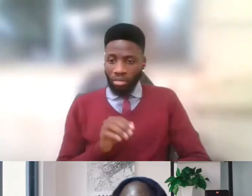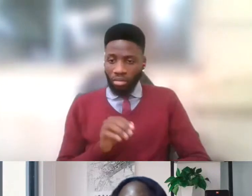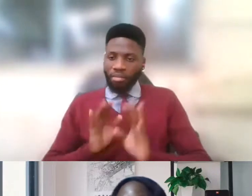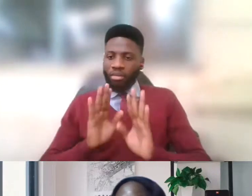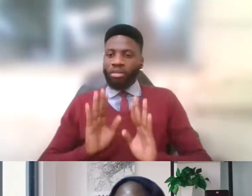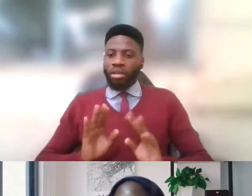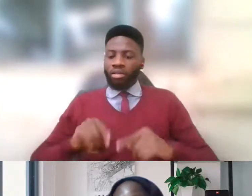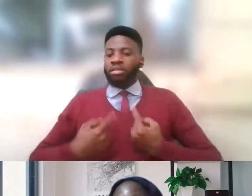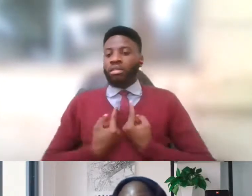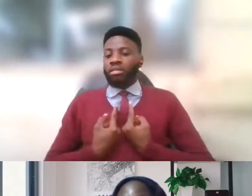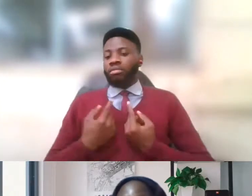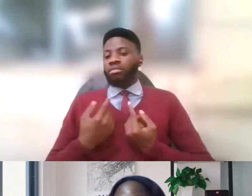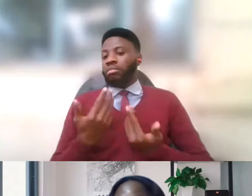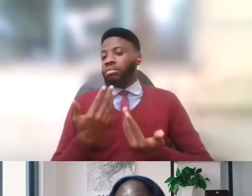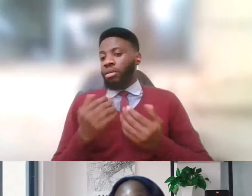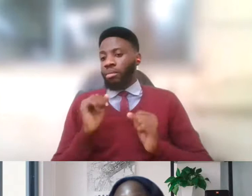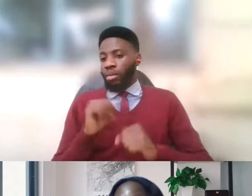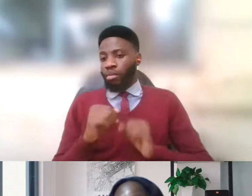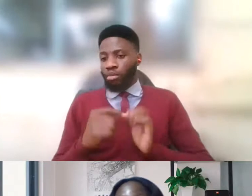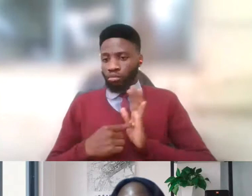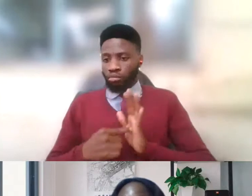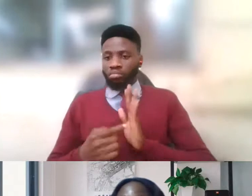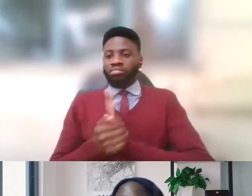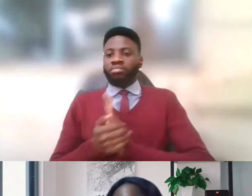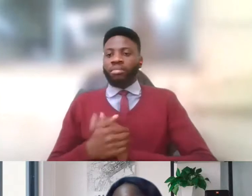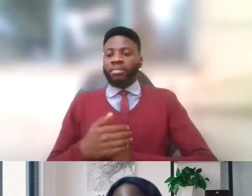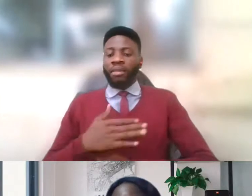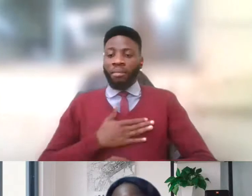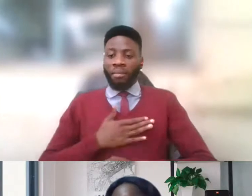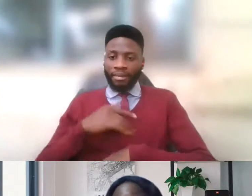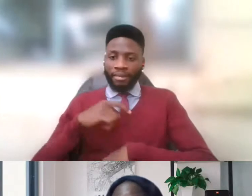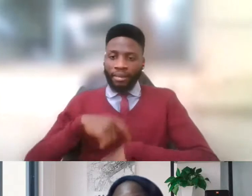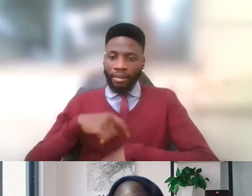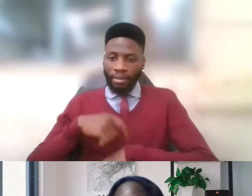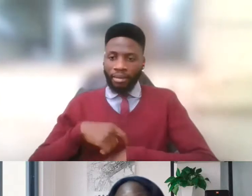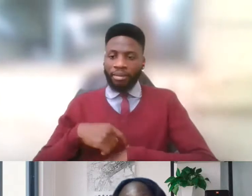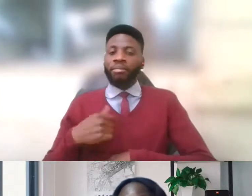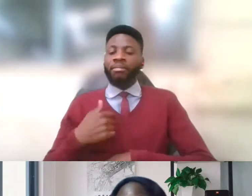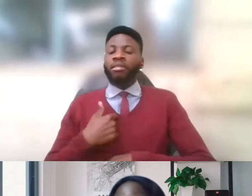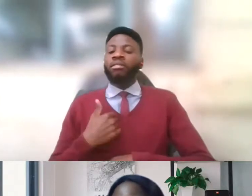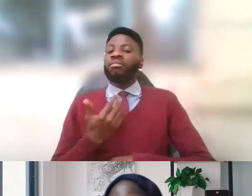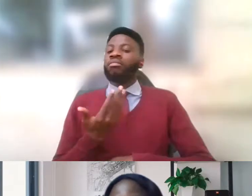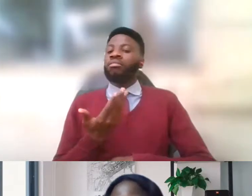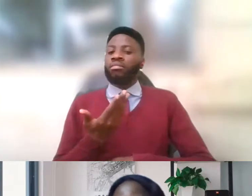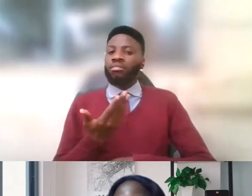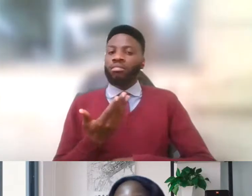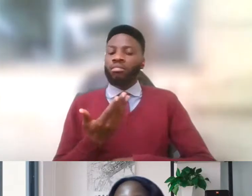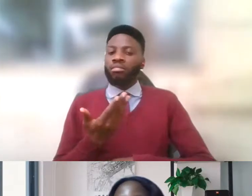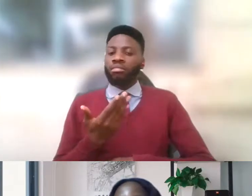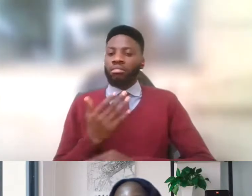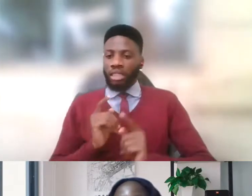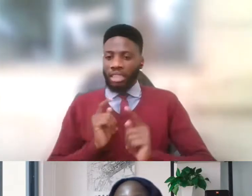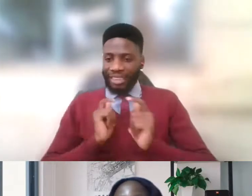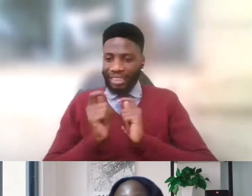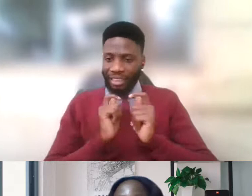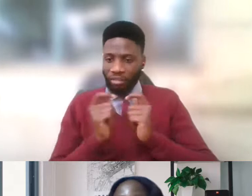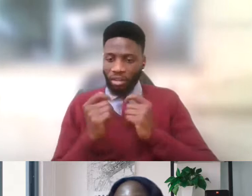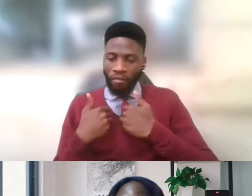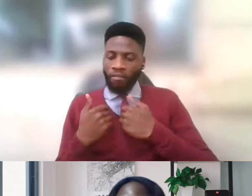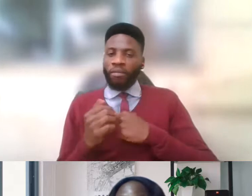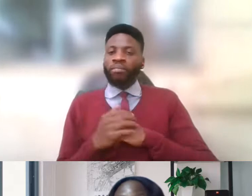skill, there is a huge need for other diverse skills. And this is where I think for those of you that are sitting there feeling